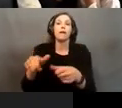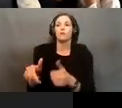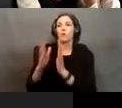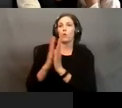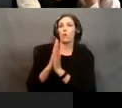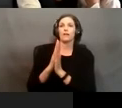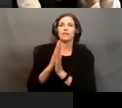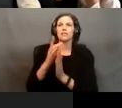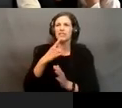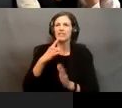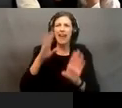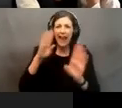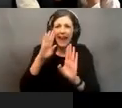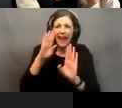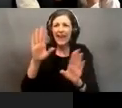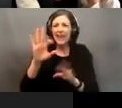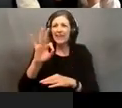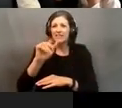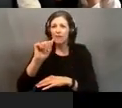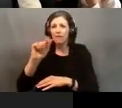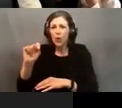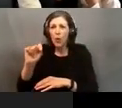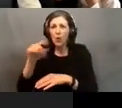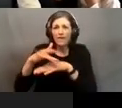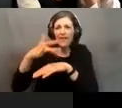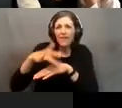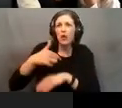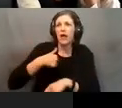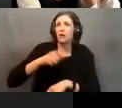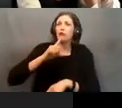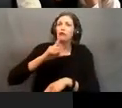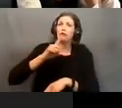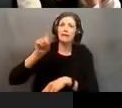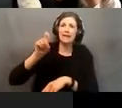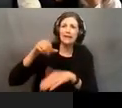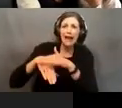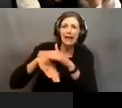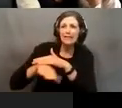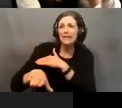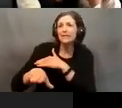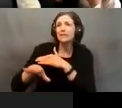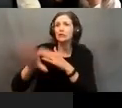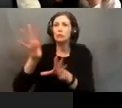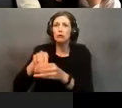to sort of say, hey, is one of the floats available, I really need access in order to participate in this.